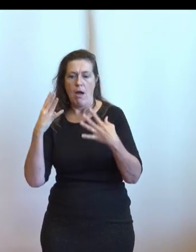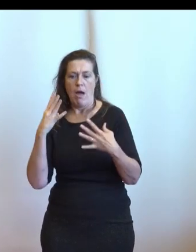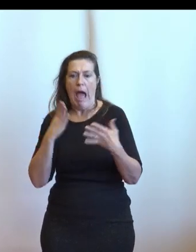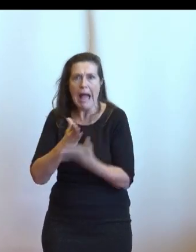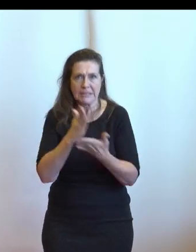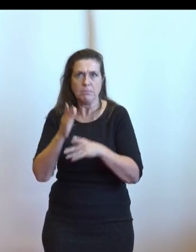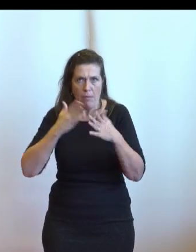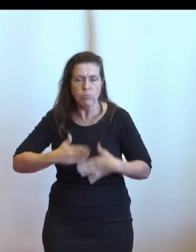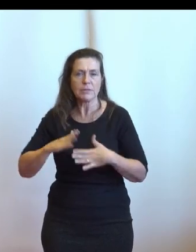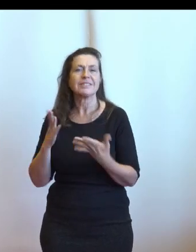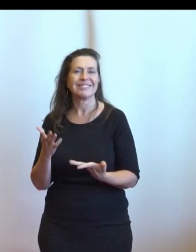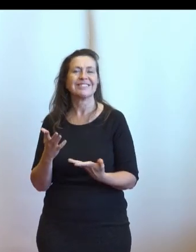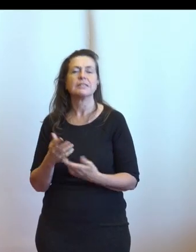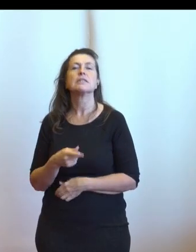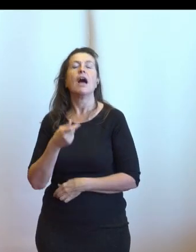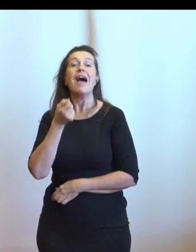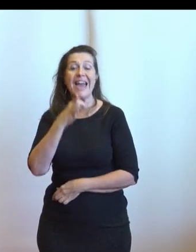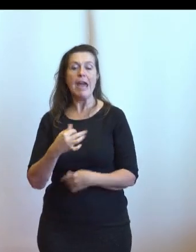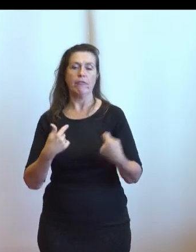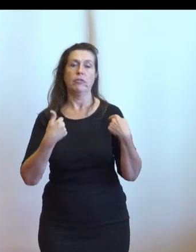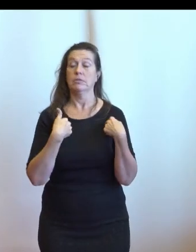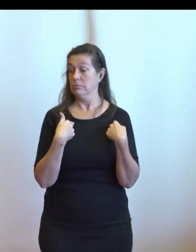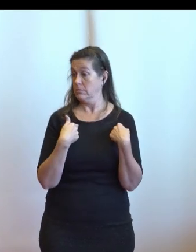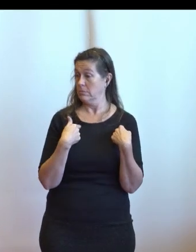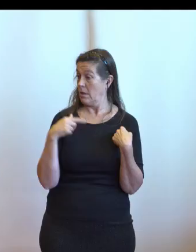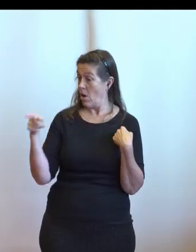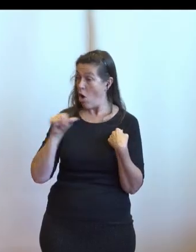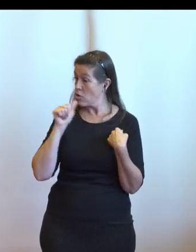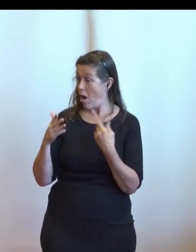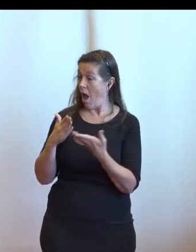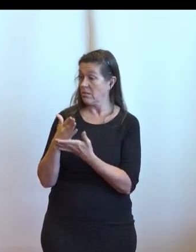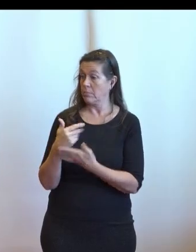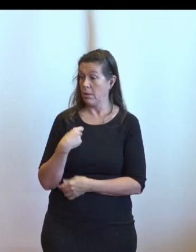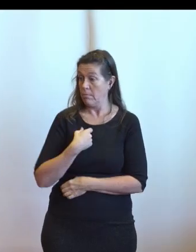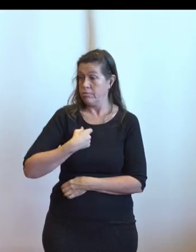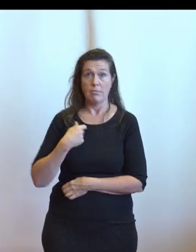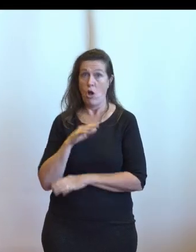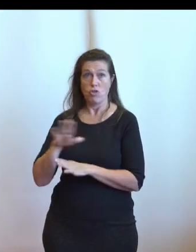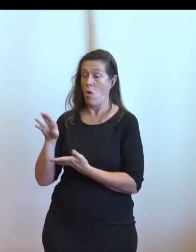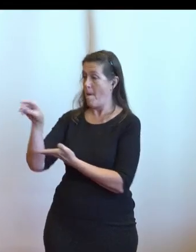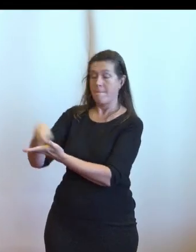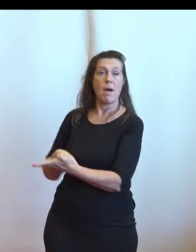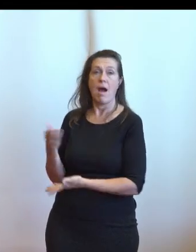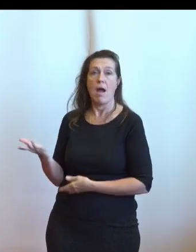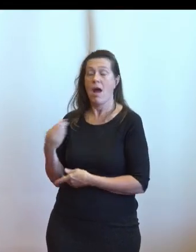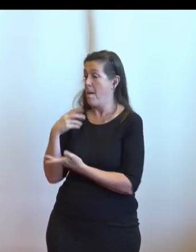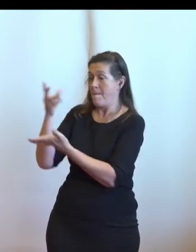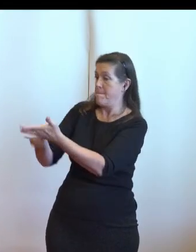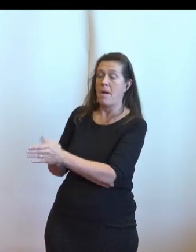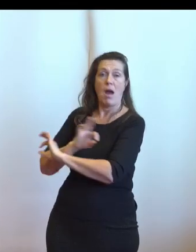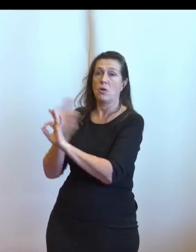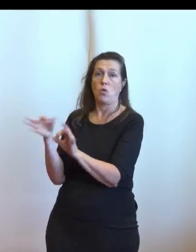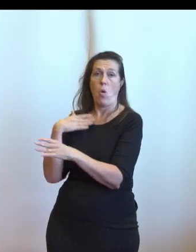not making sure that your suppliers are accessible, we won't buy services from you. We just will not interact with you. And I think as all people